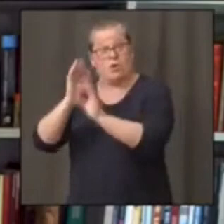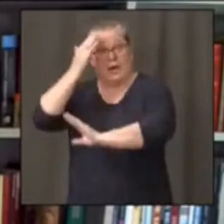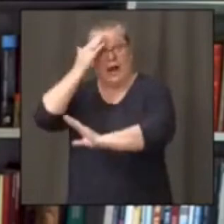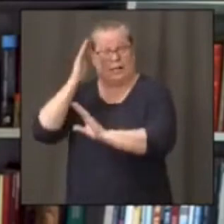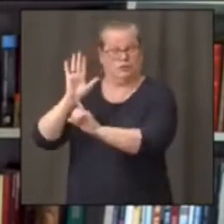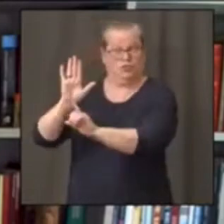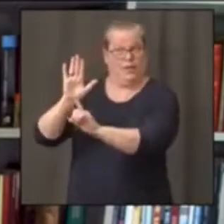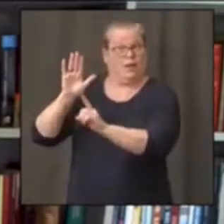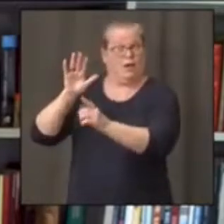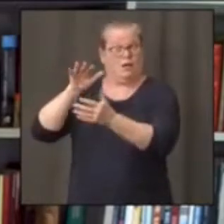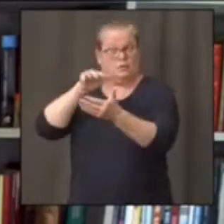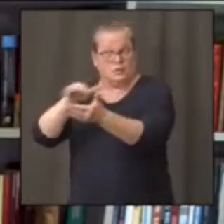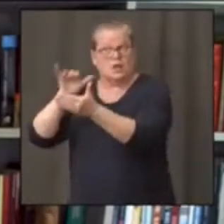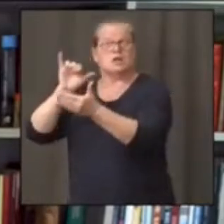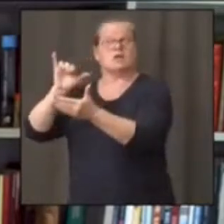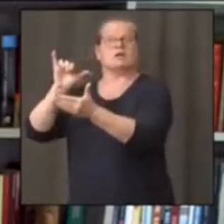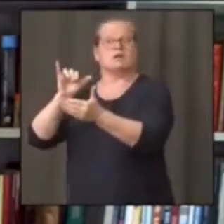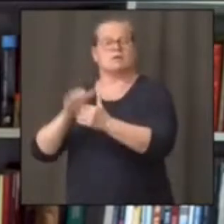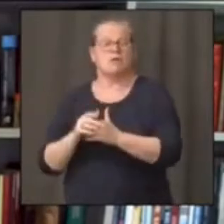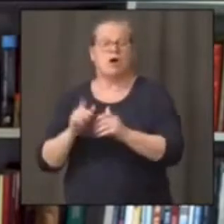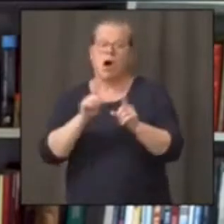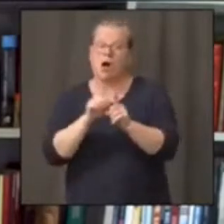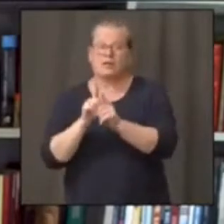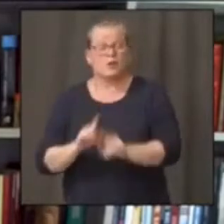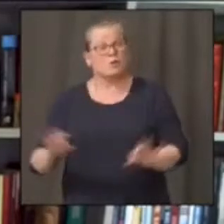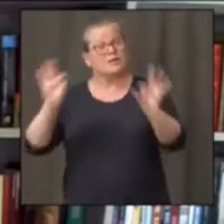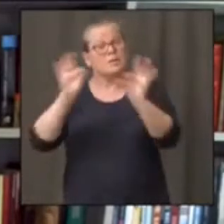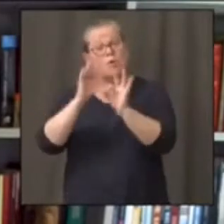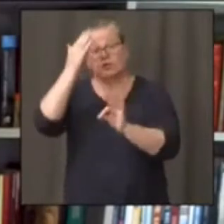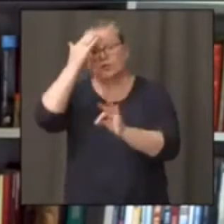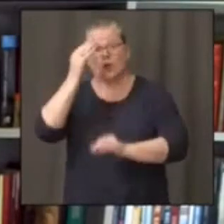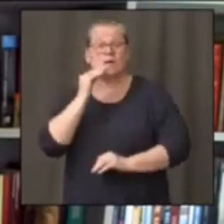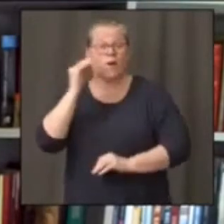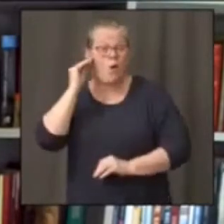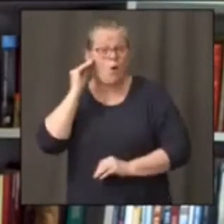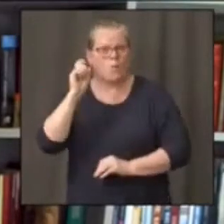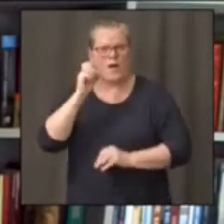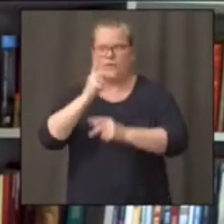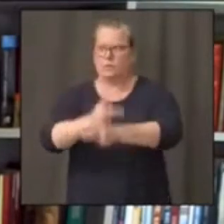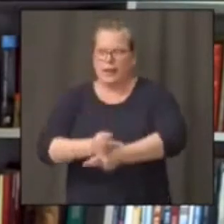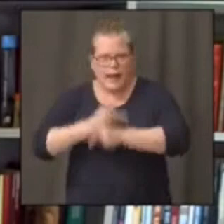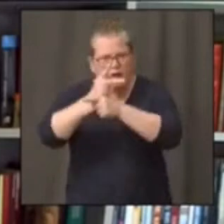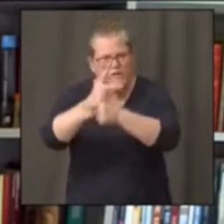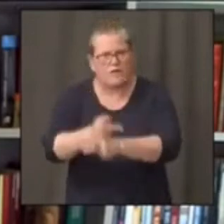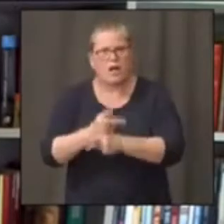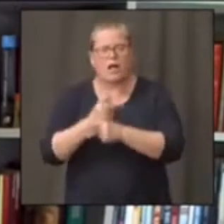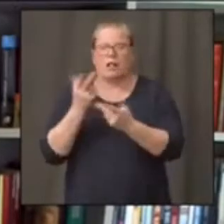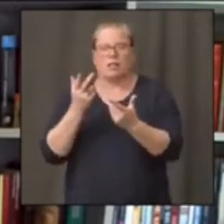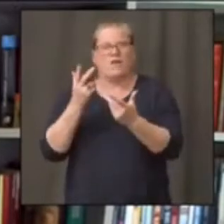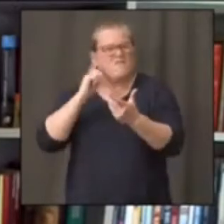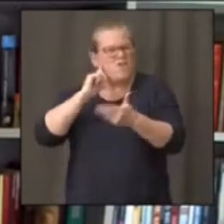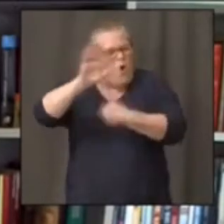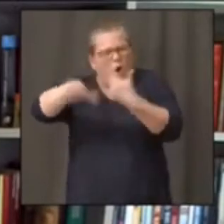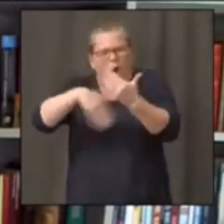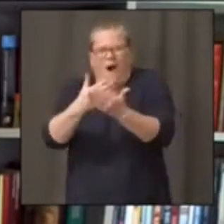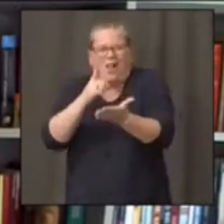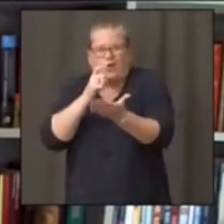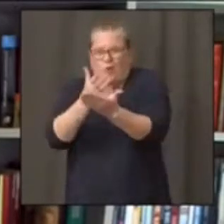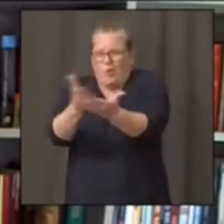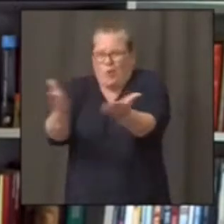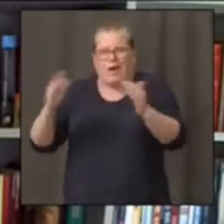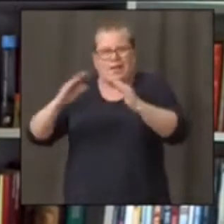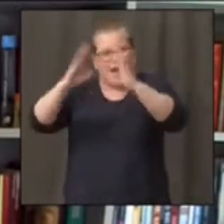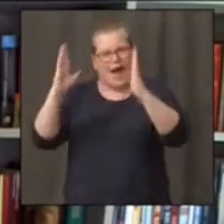also the precautions that we need to take at home, for all people at home, and not just children, especially those that have